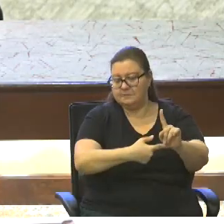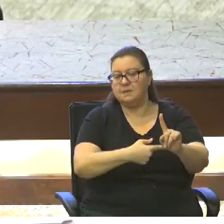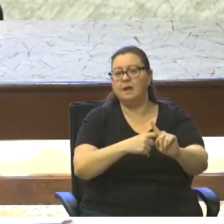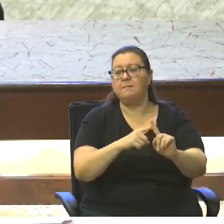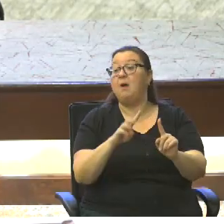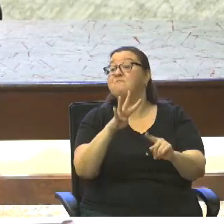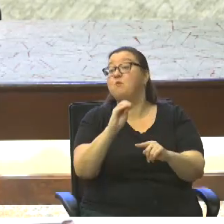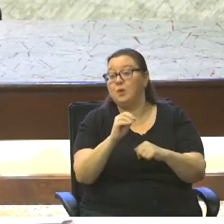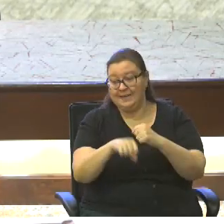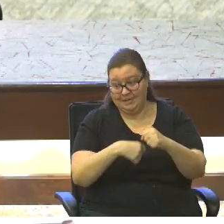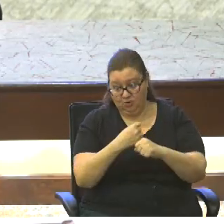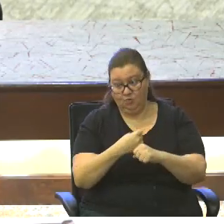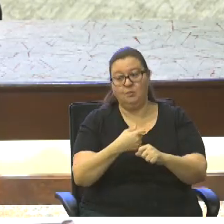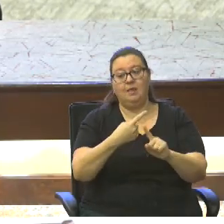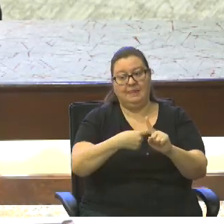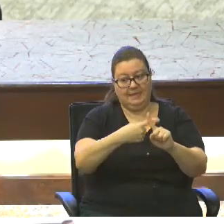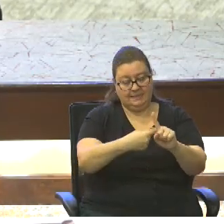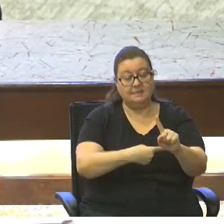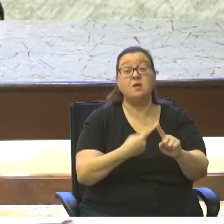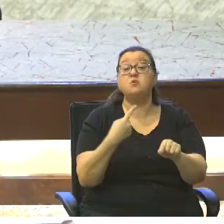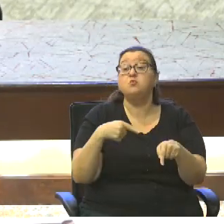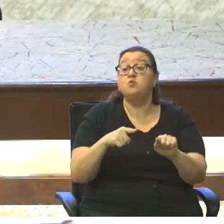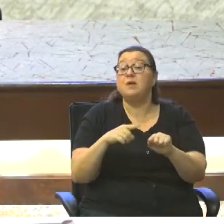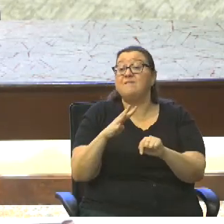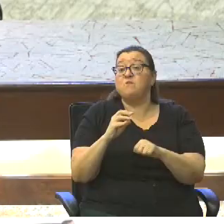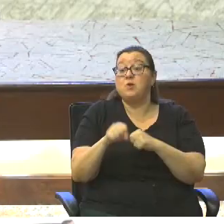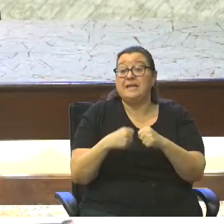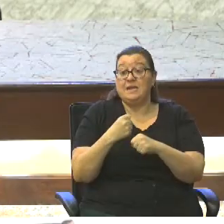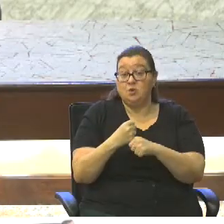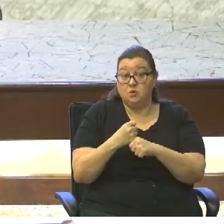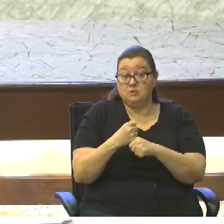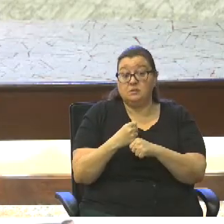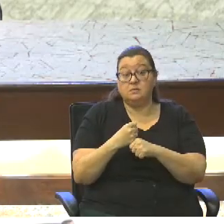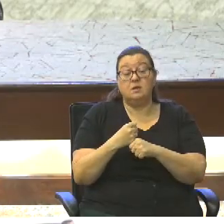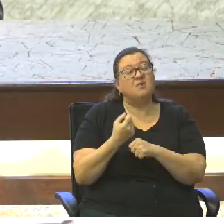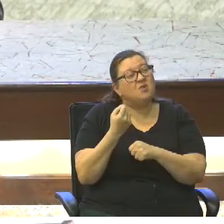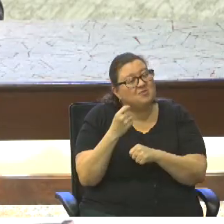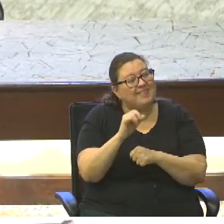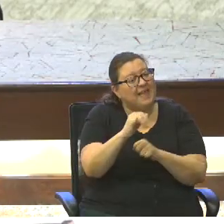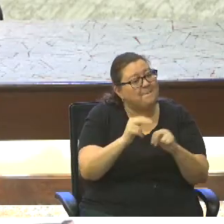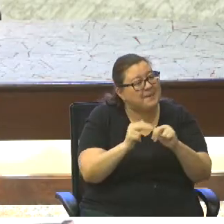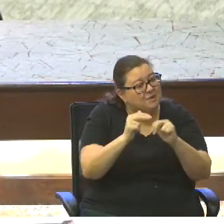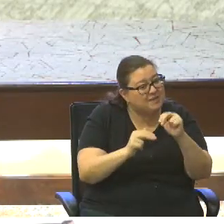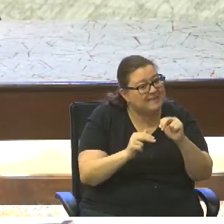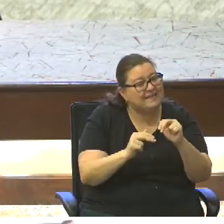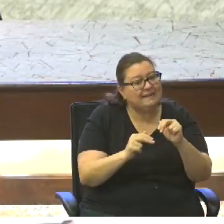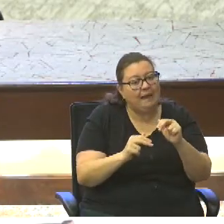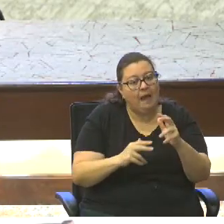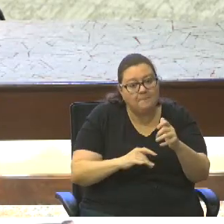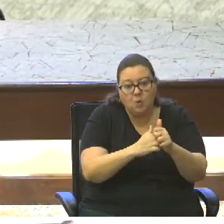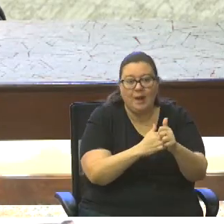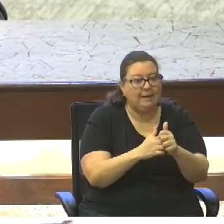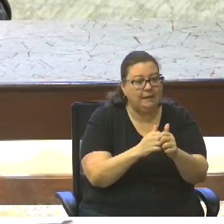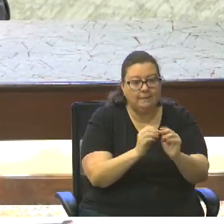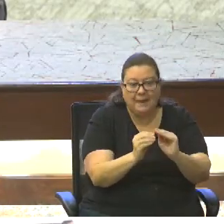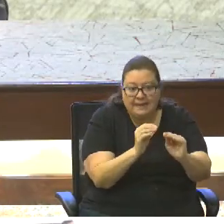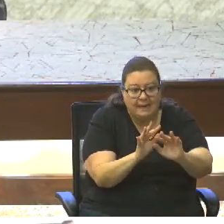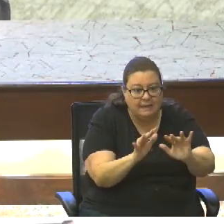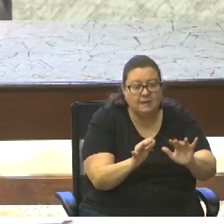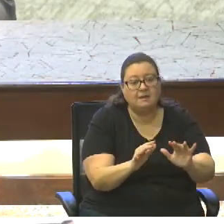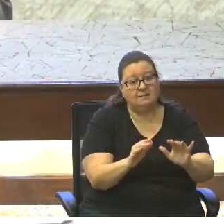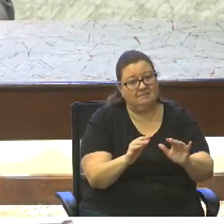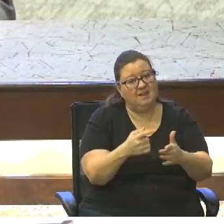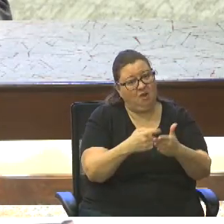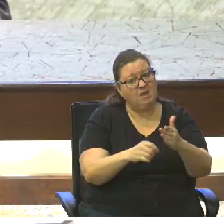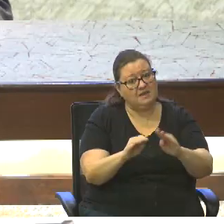40 years, it really, the responsibility of maintaining and upgrading that building is part of the cost of doing business, and those